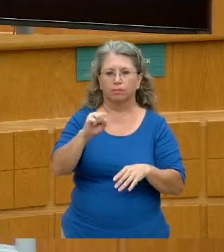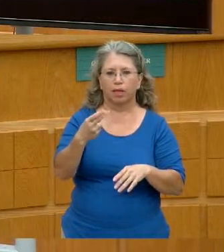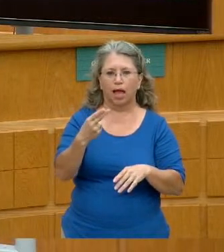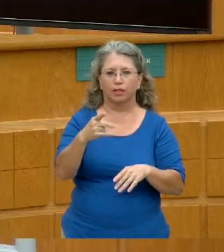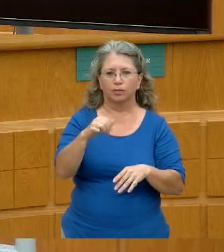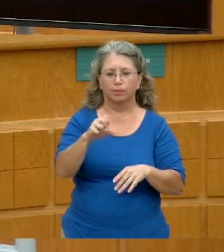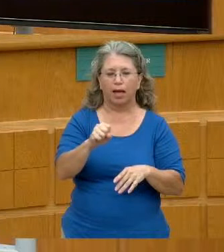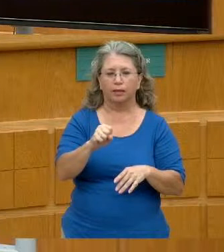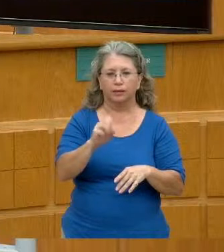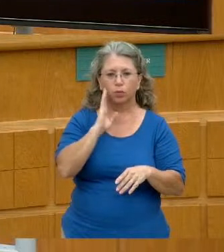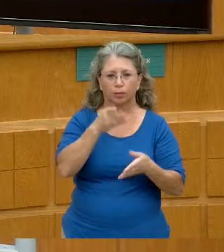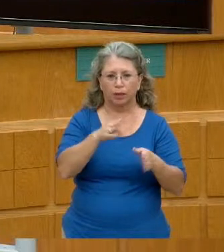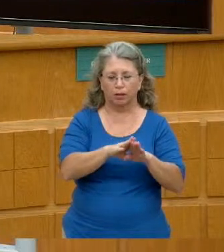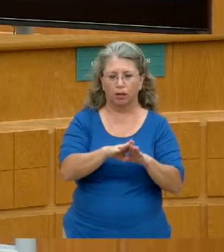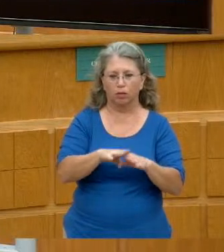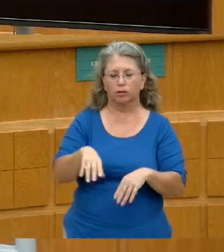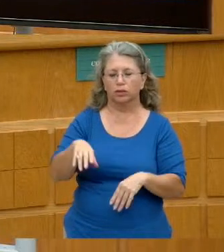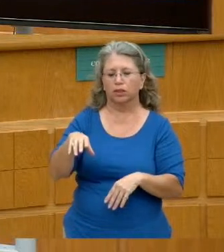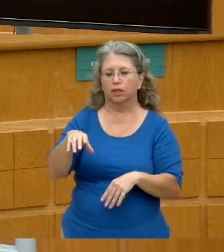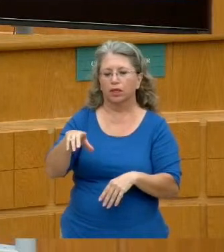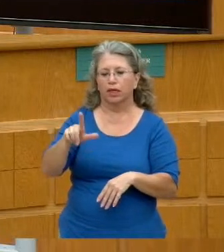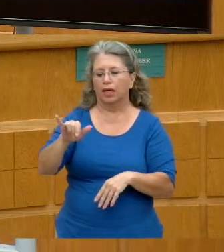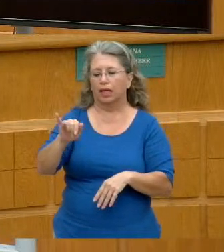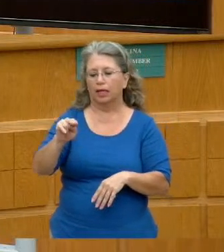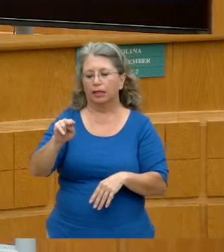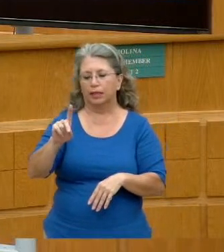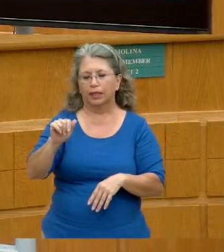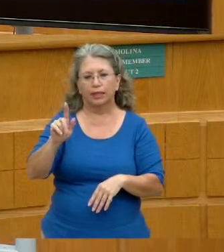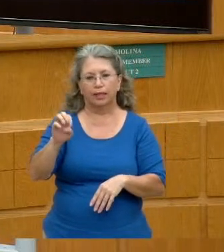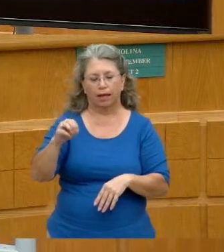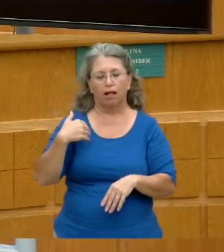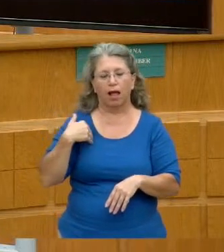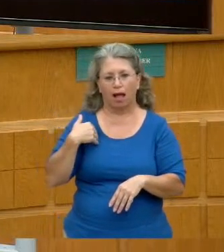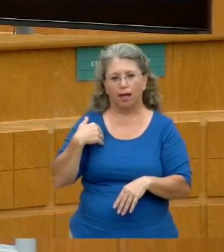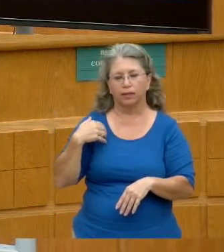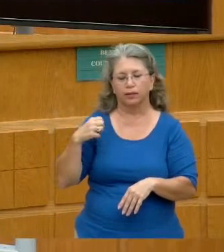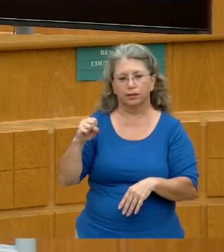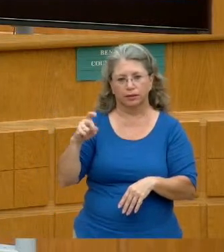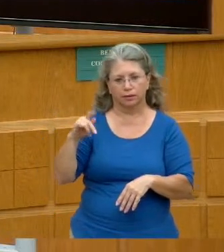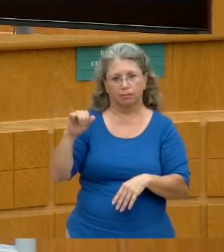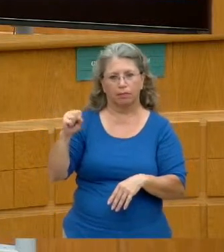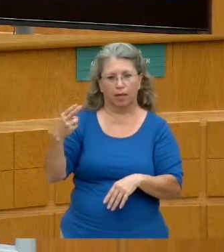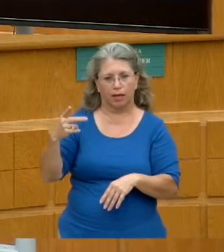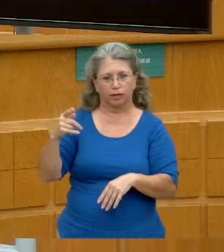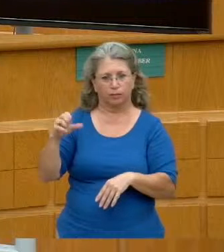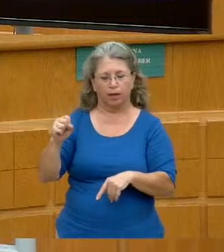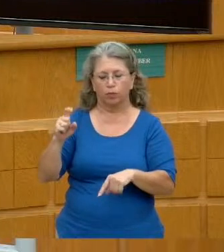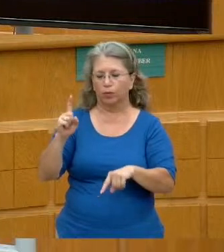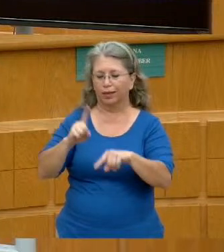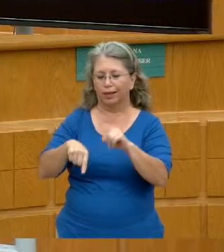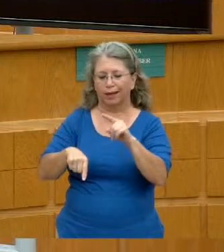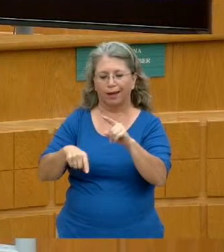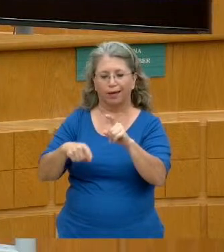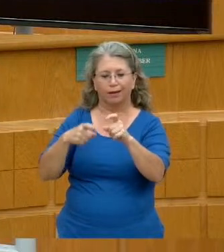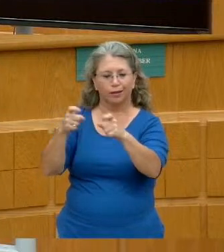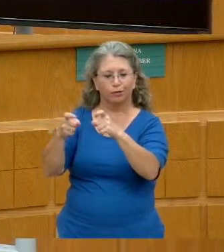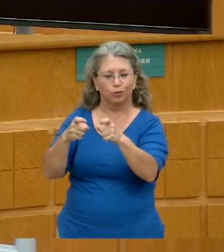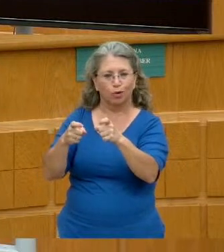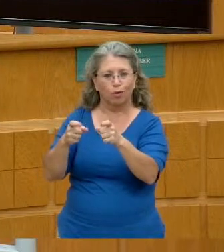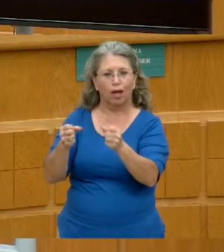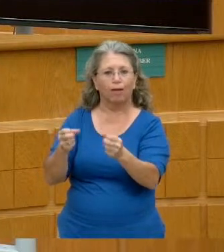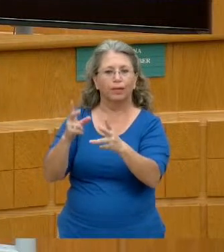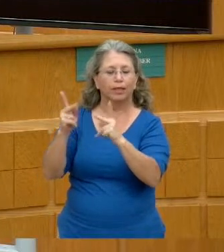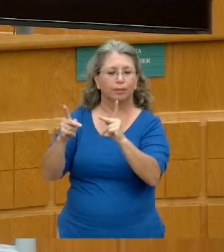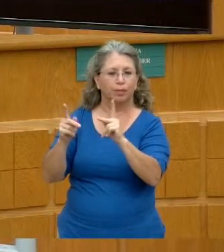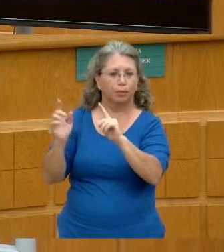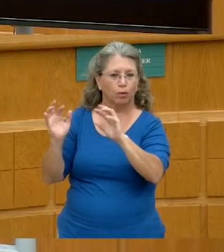Lyndale, and to minimize groups there, we can't really control like we can in swimming pools how many people go there. That we don't